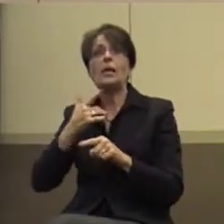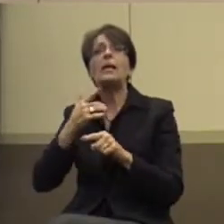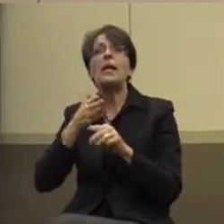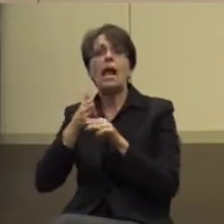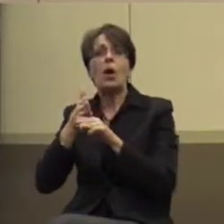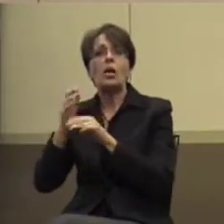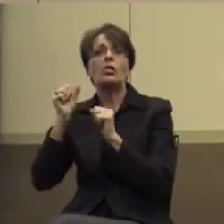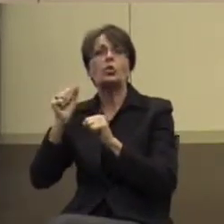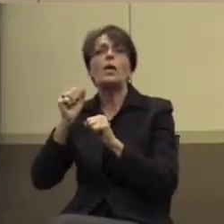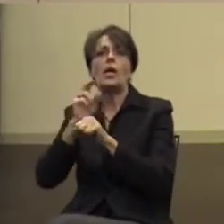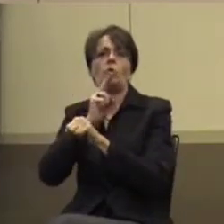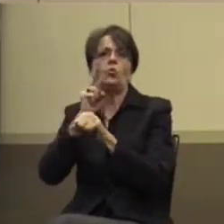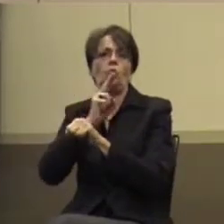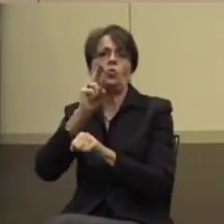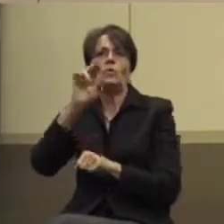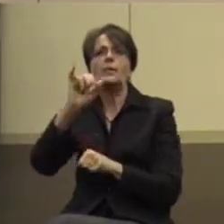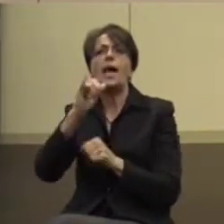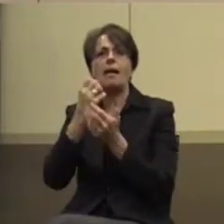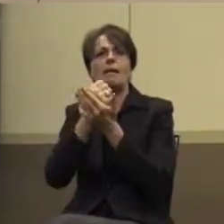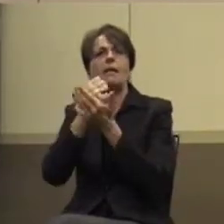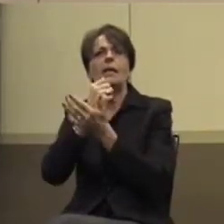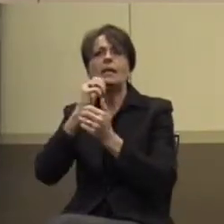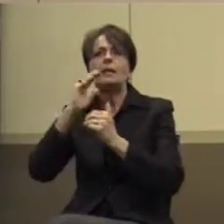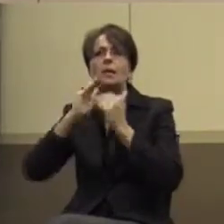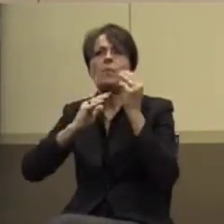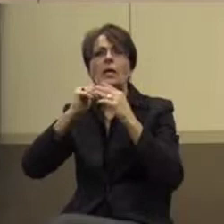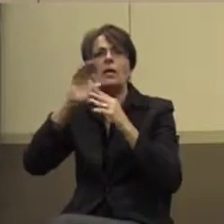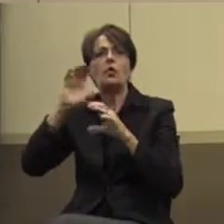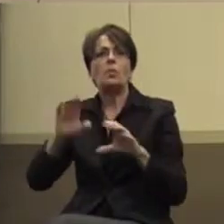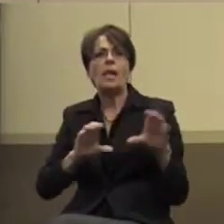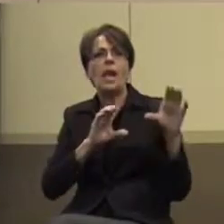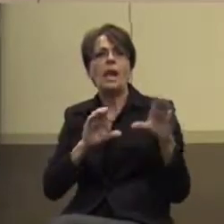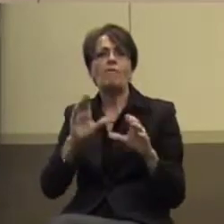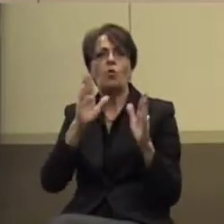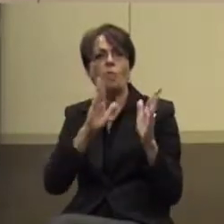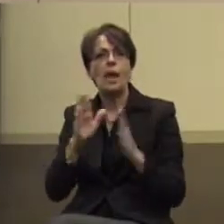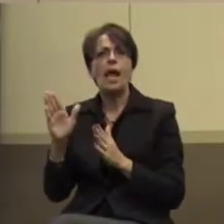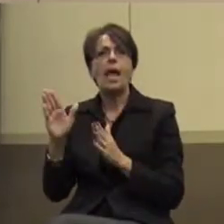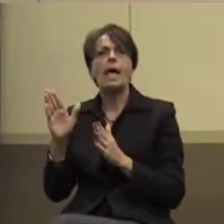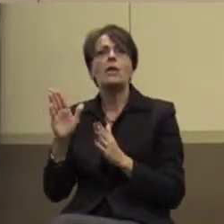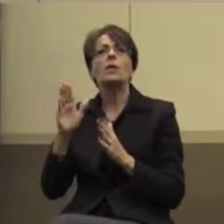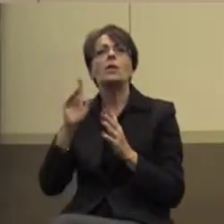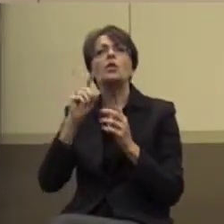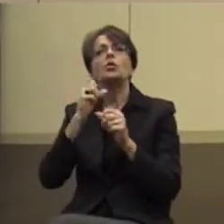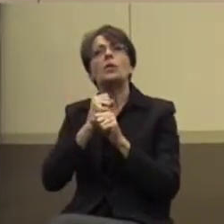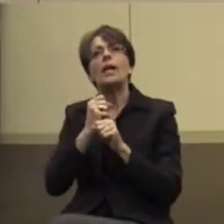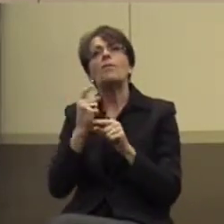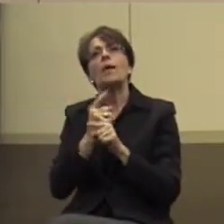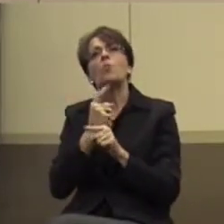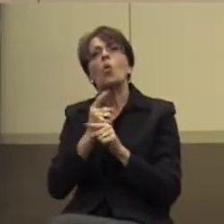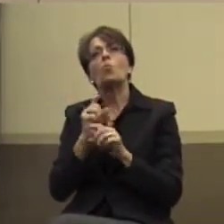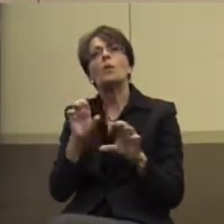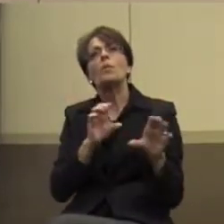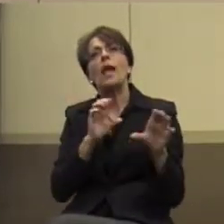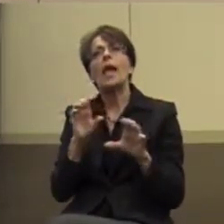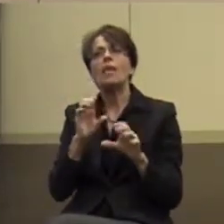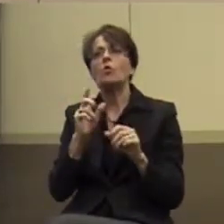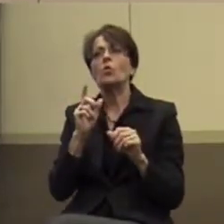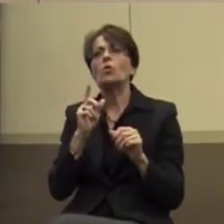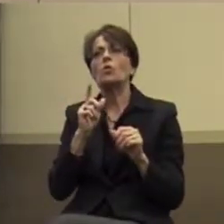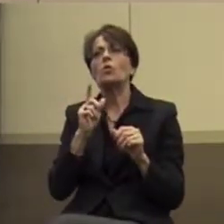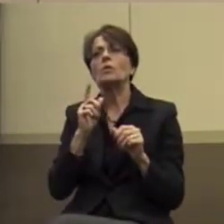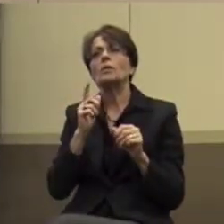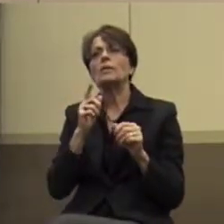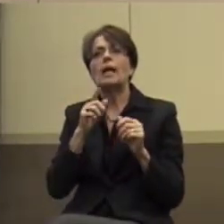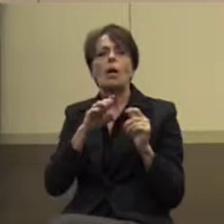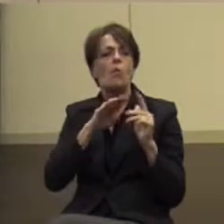use that to help to build into your behavior plan in order to get the appropriate behavior, to give like a break